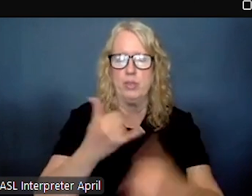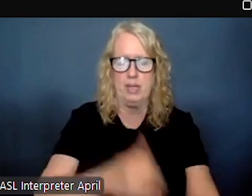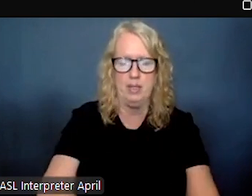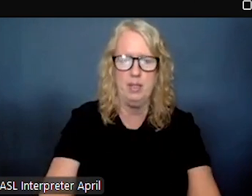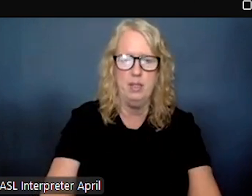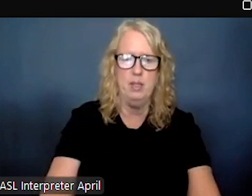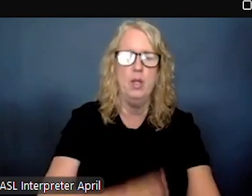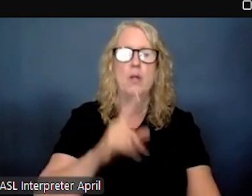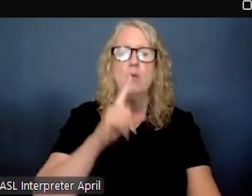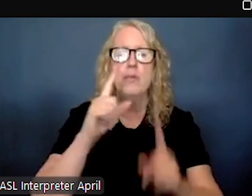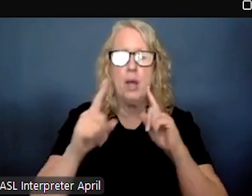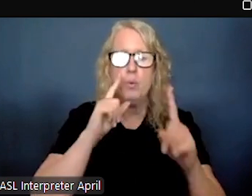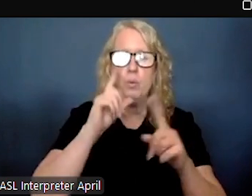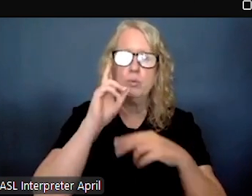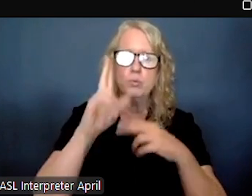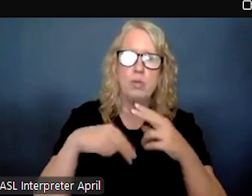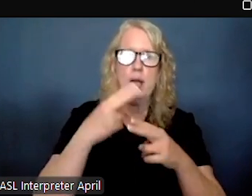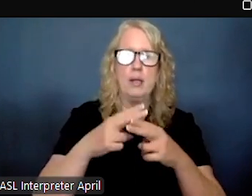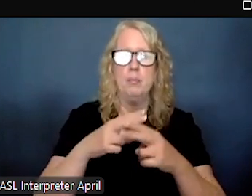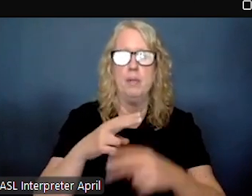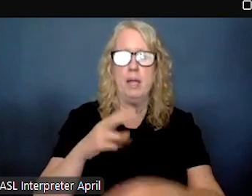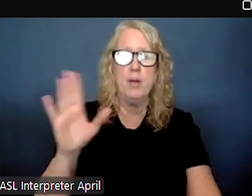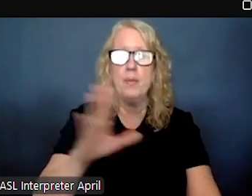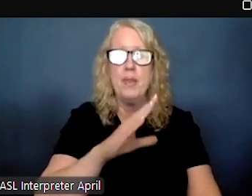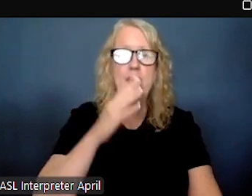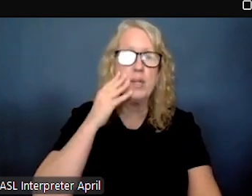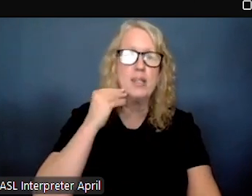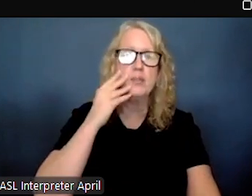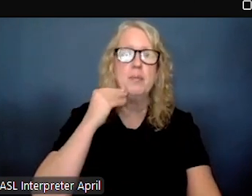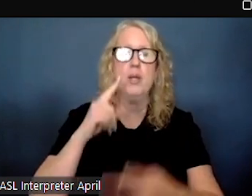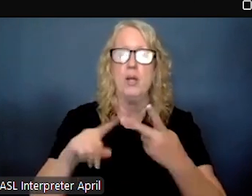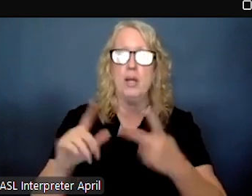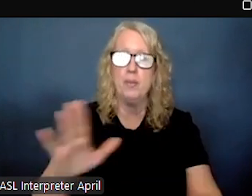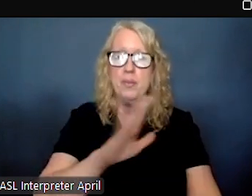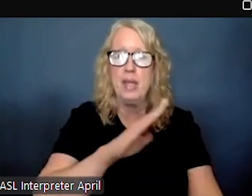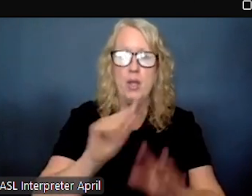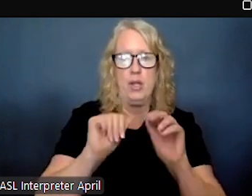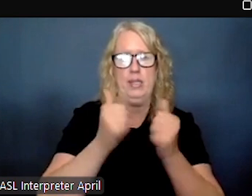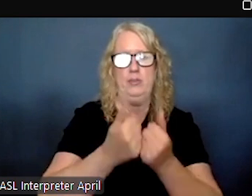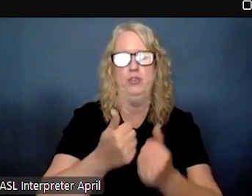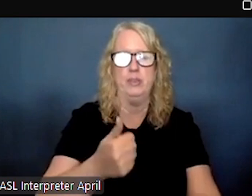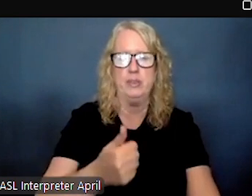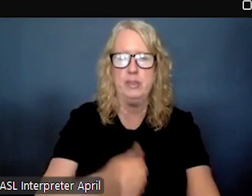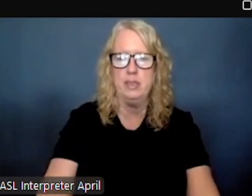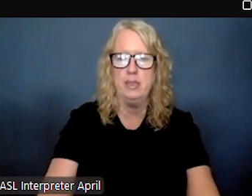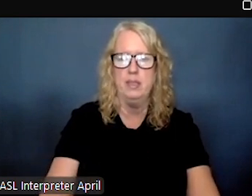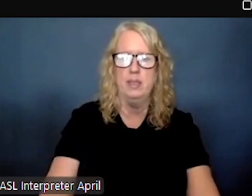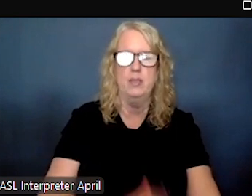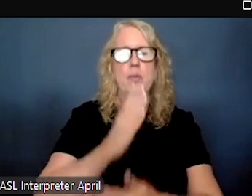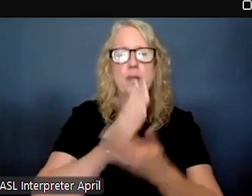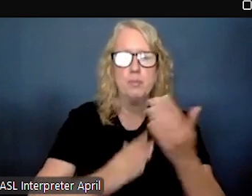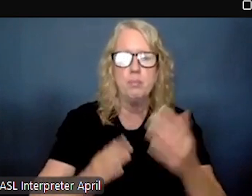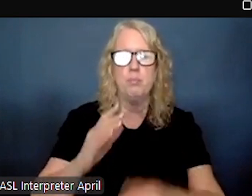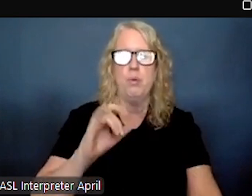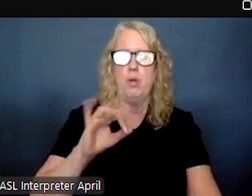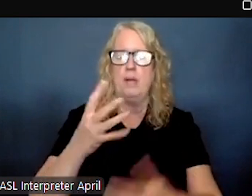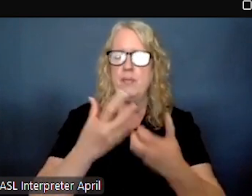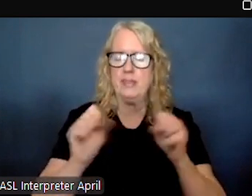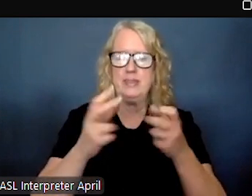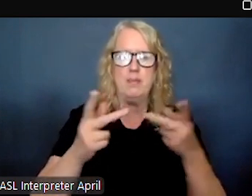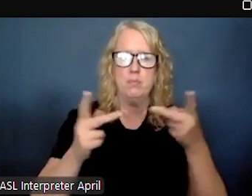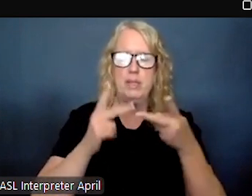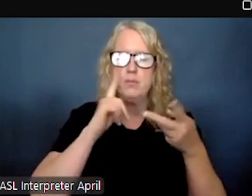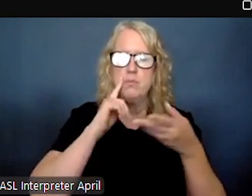that will talk about their experience, their agencies as a part of that safe place for